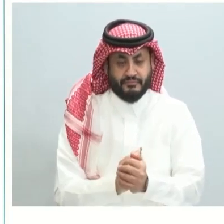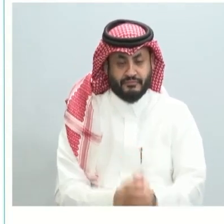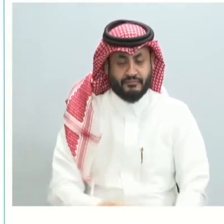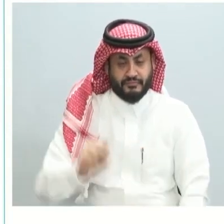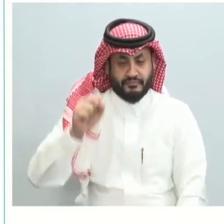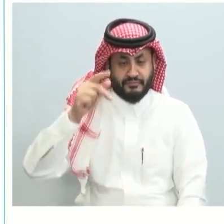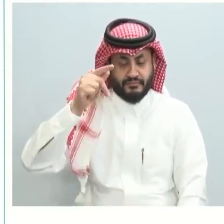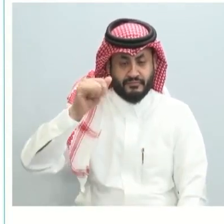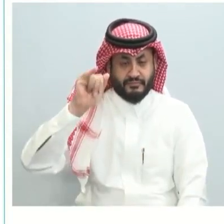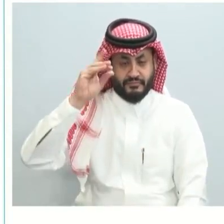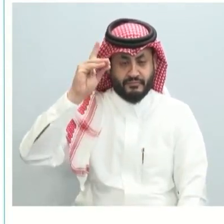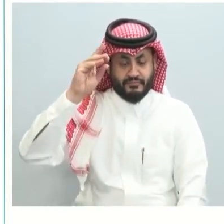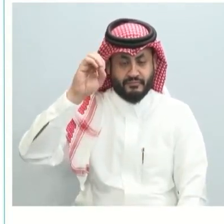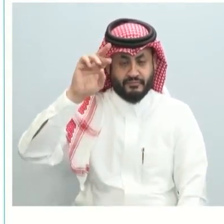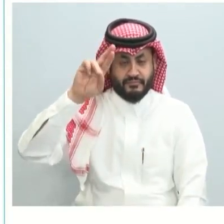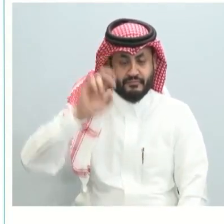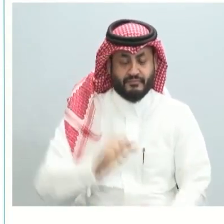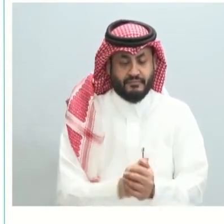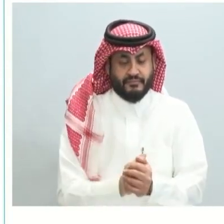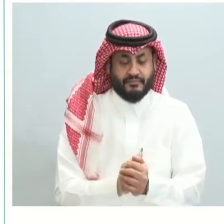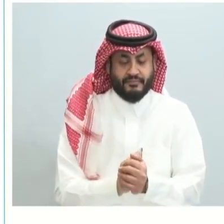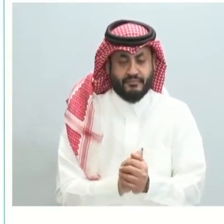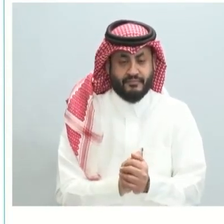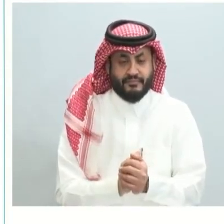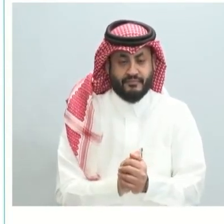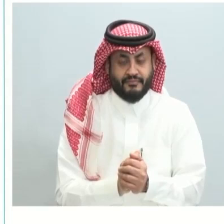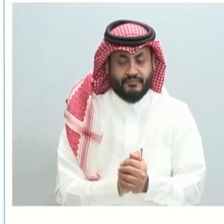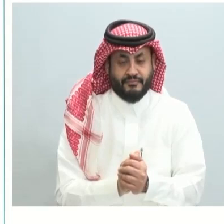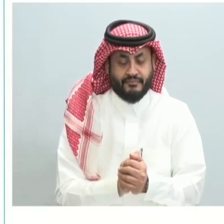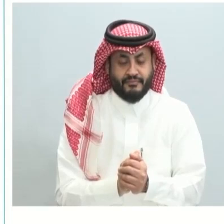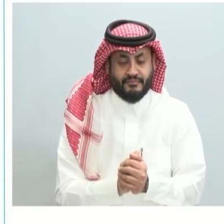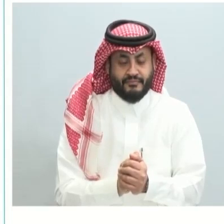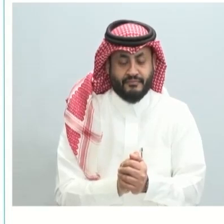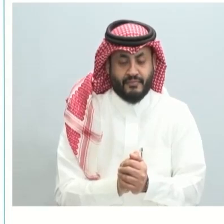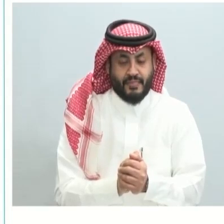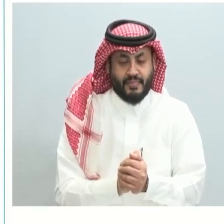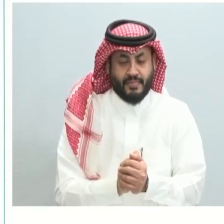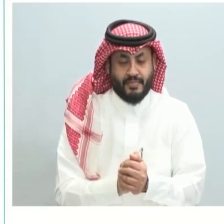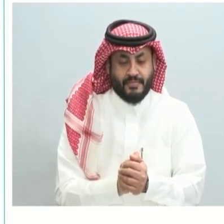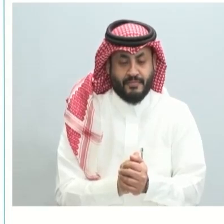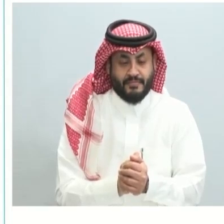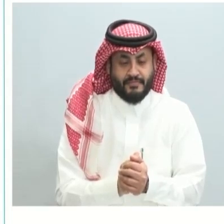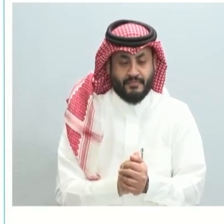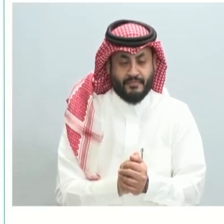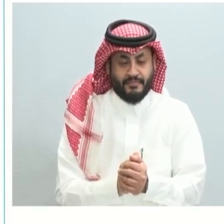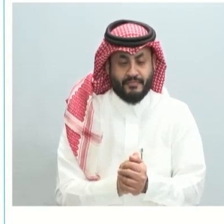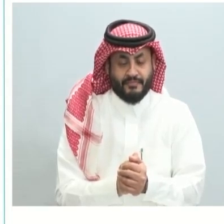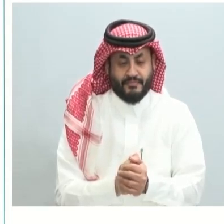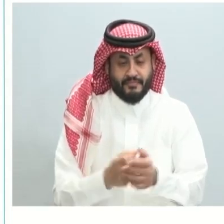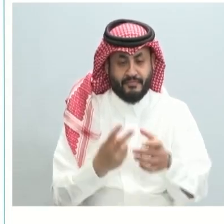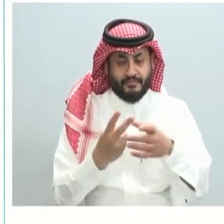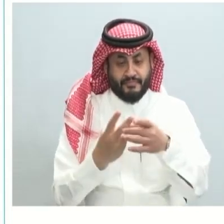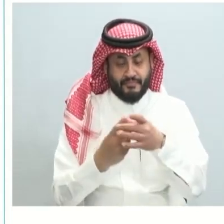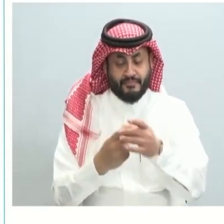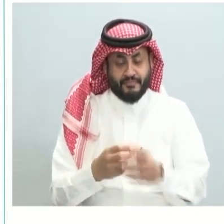Spider. Say after me. Spider. Very good. So here we have the first